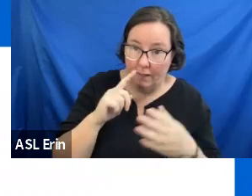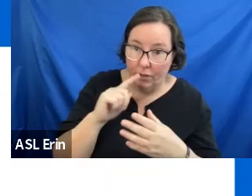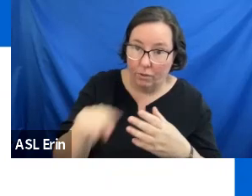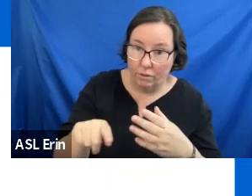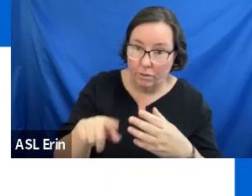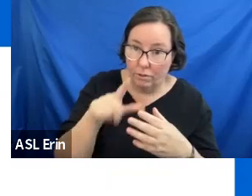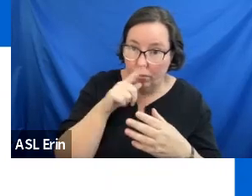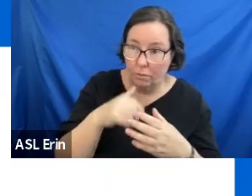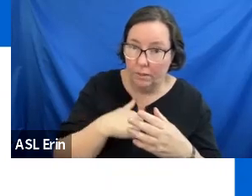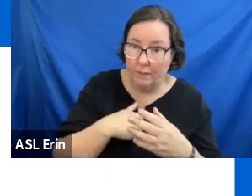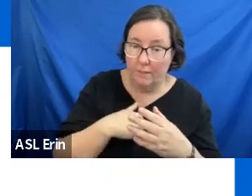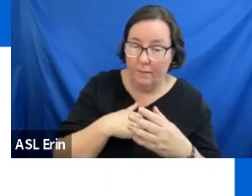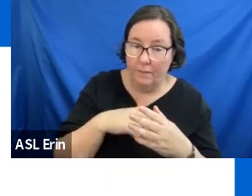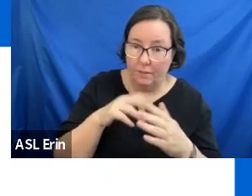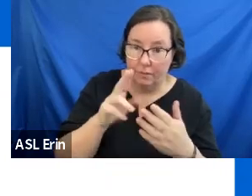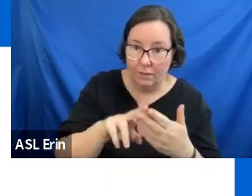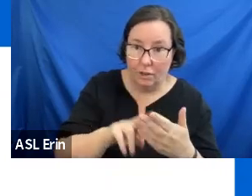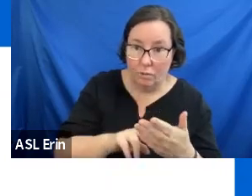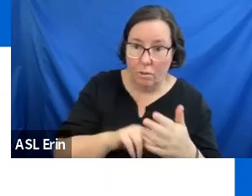that have enrolled?